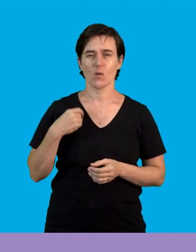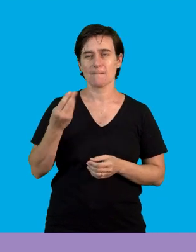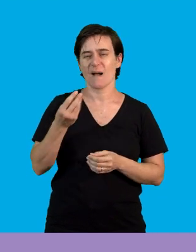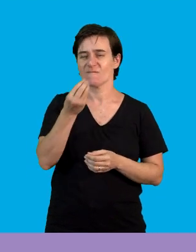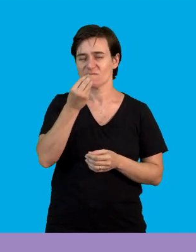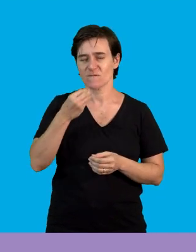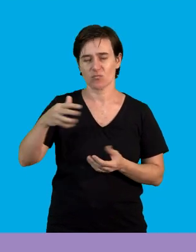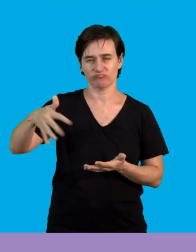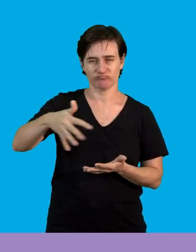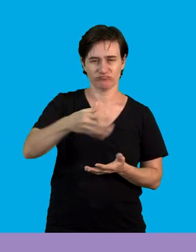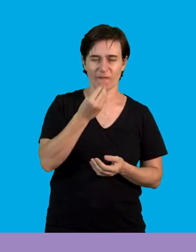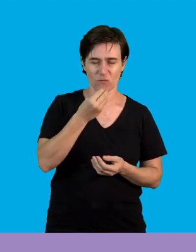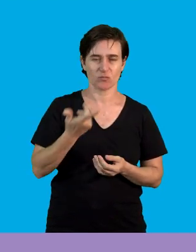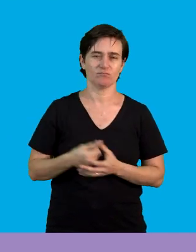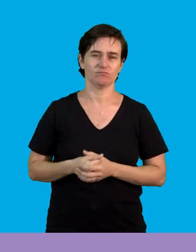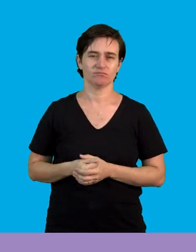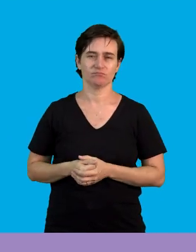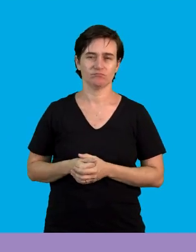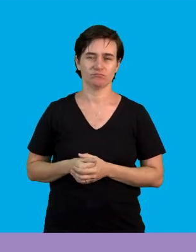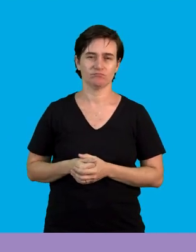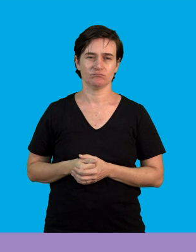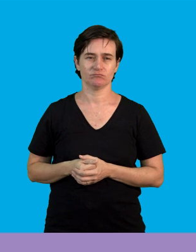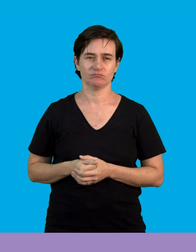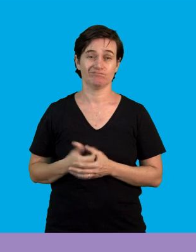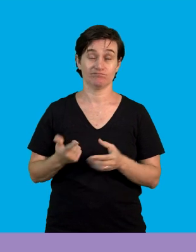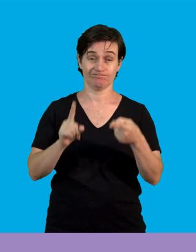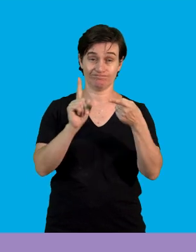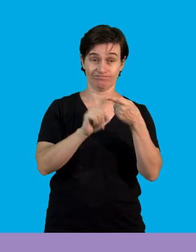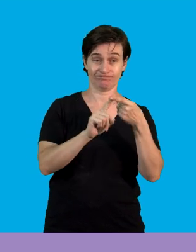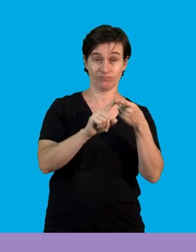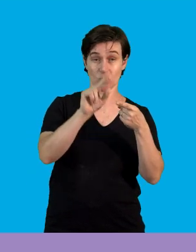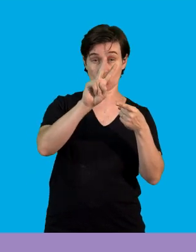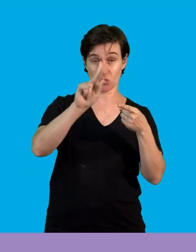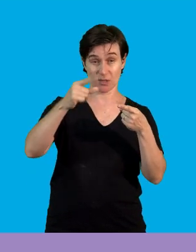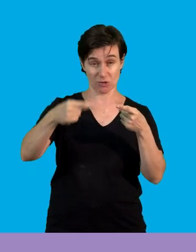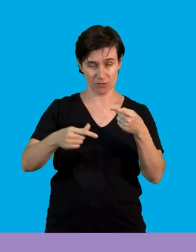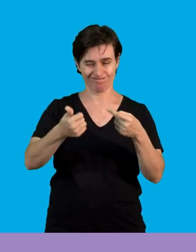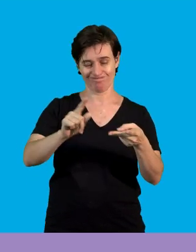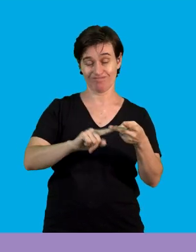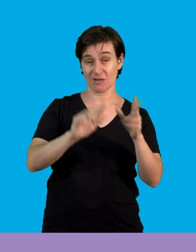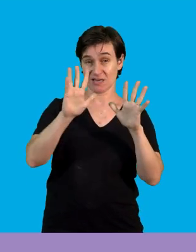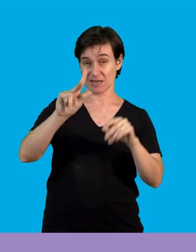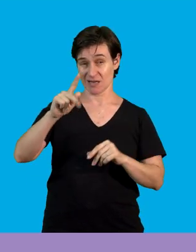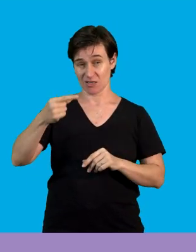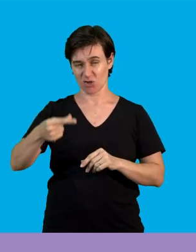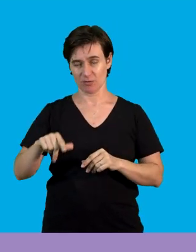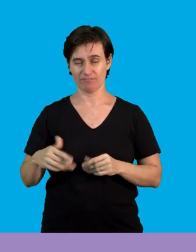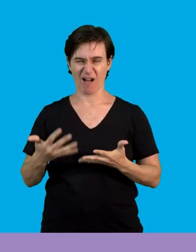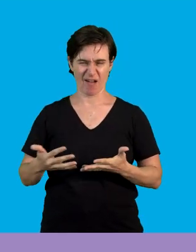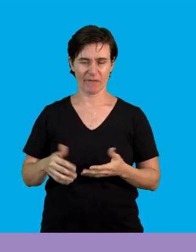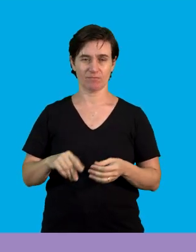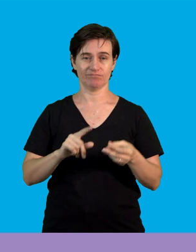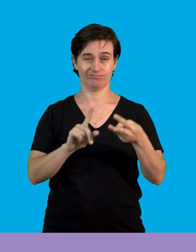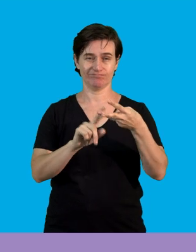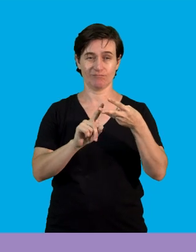groceries and they are having those sizes. The first item is 2 kg, the next one is 10 kg, the